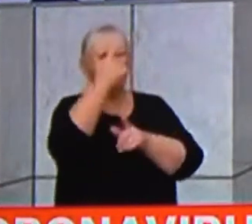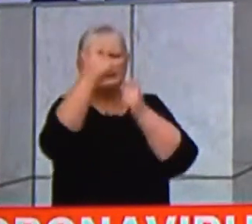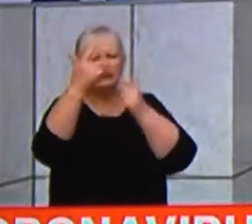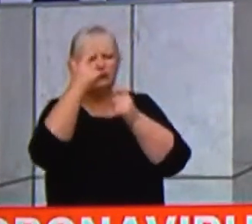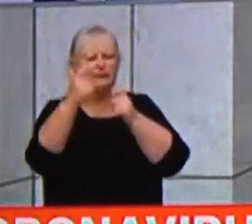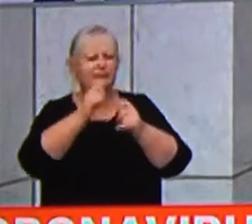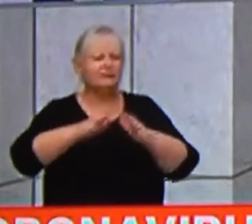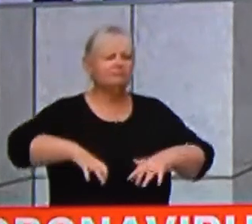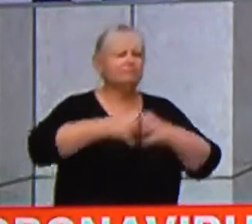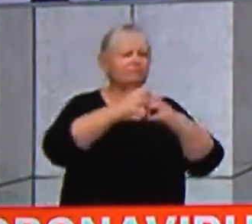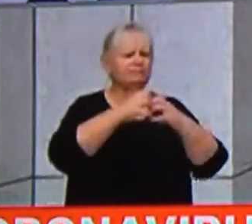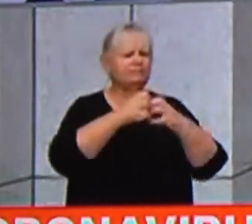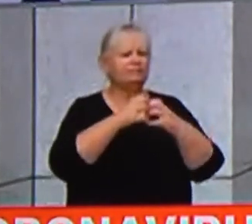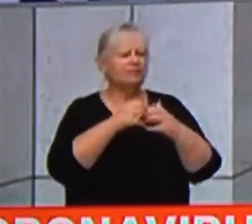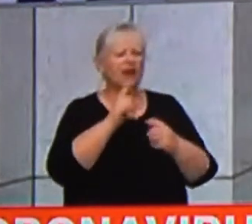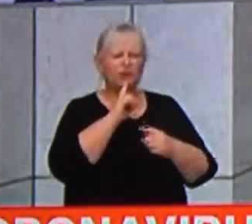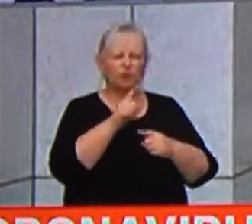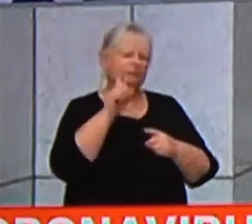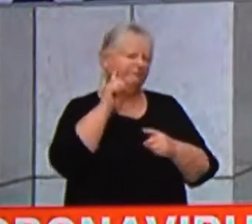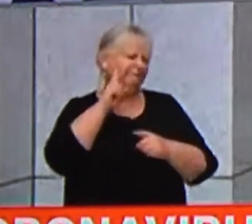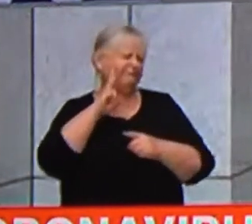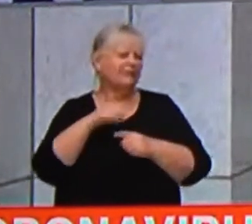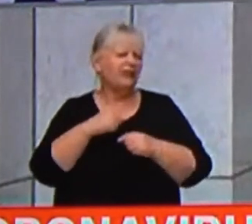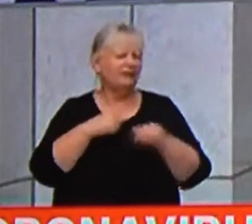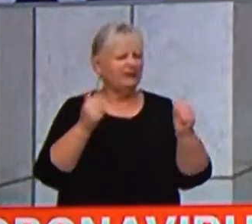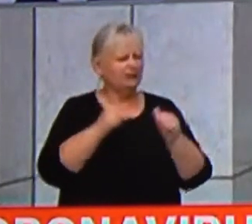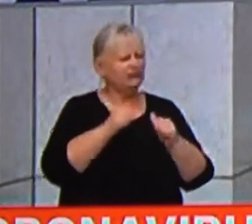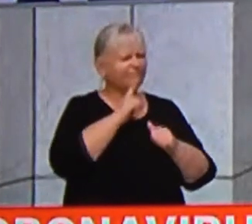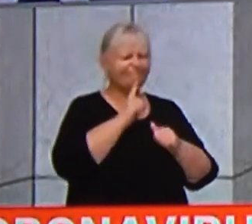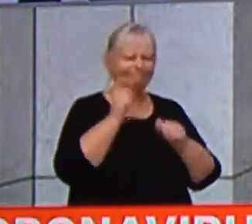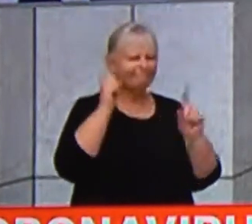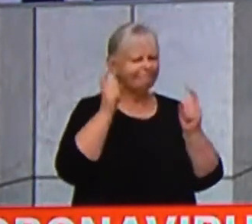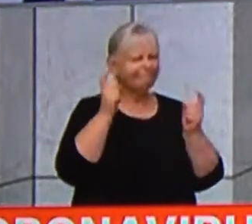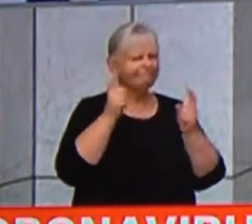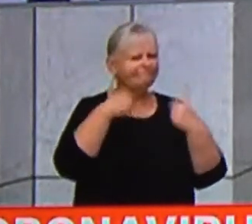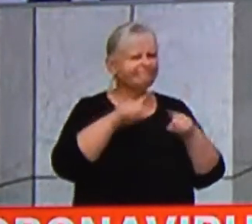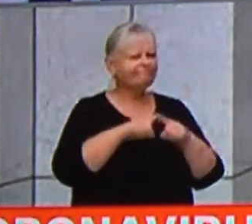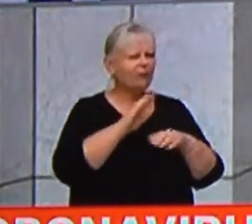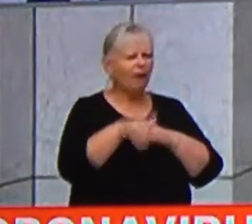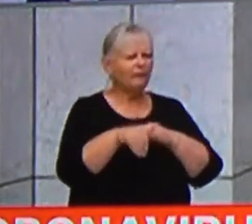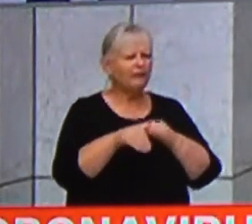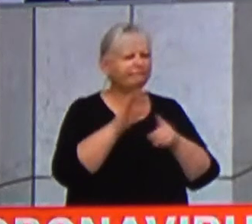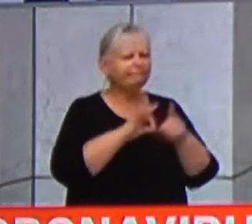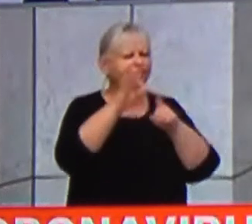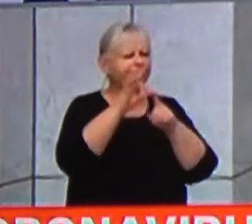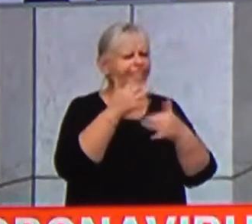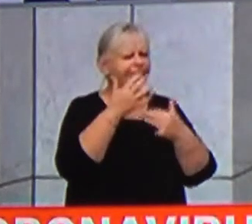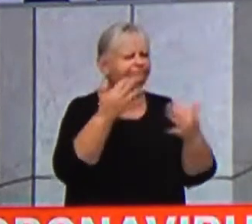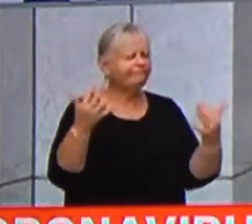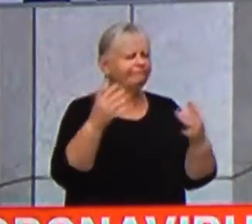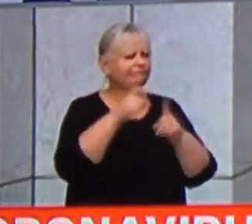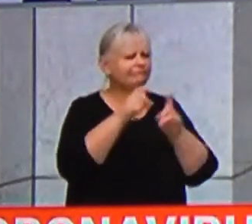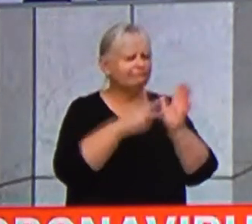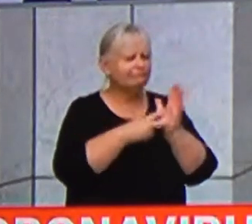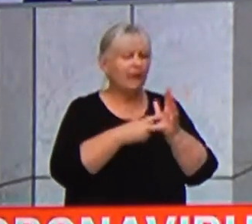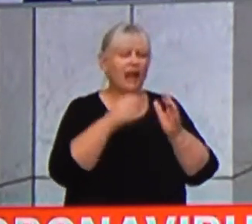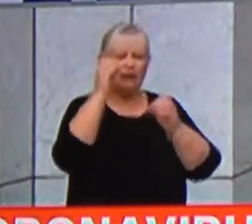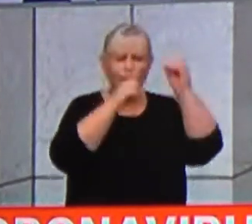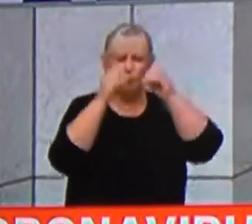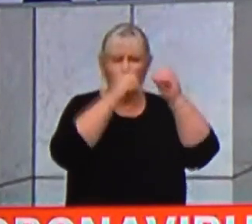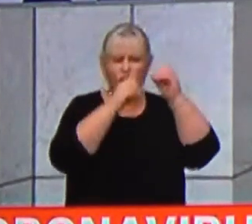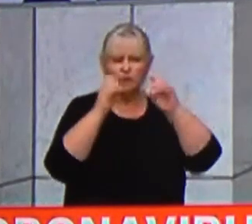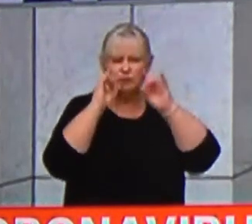announce further support going into our health sector, but also into our welfare supports for those in the community who can be